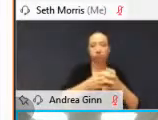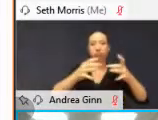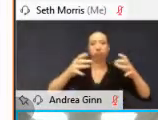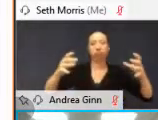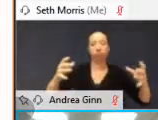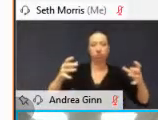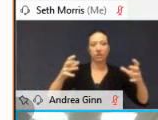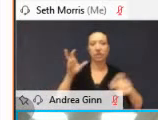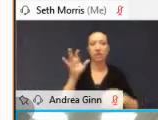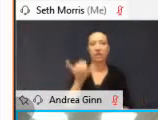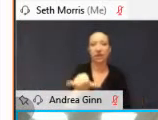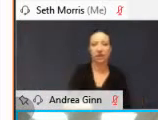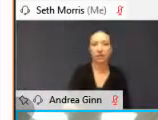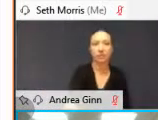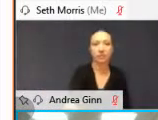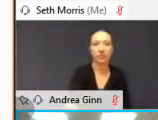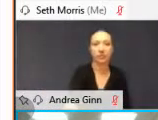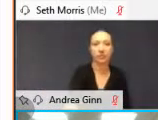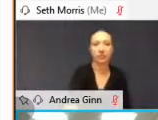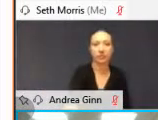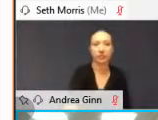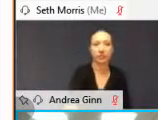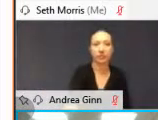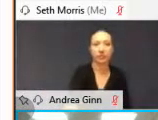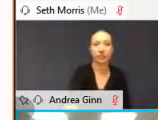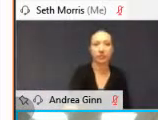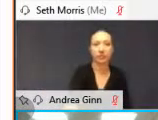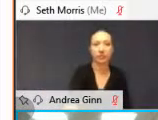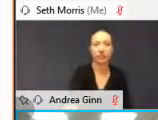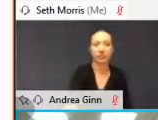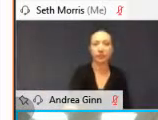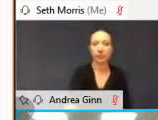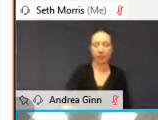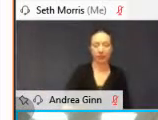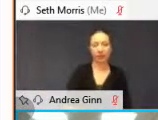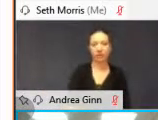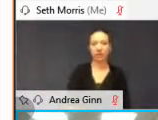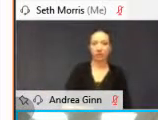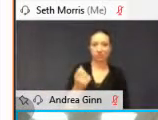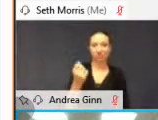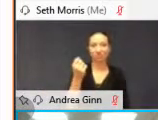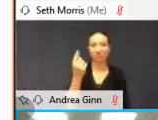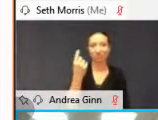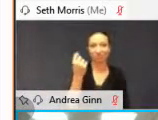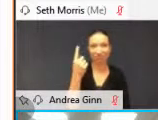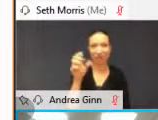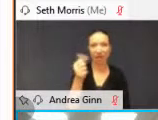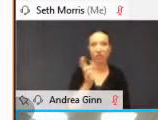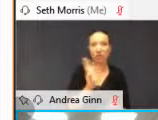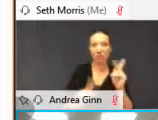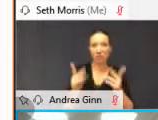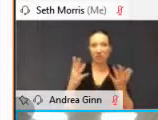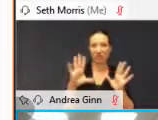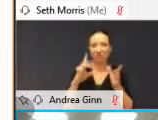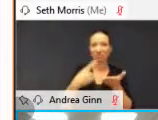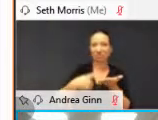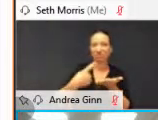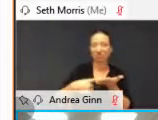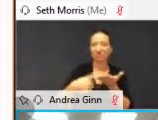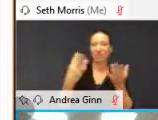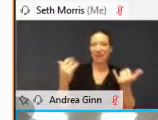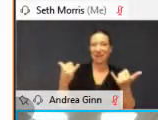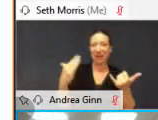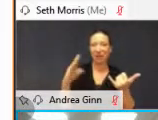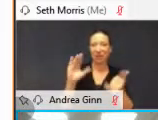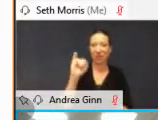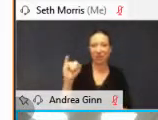folks who we talked about who are unfortunately losing their coverage and their jobs. So Another thing to note